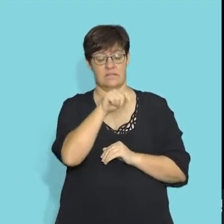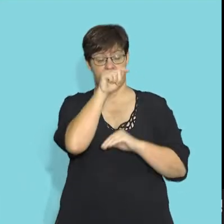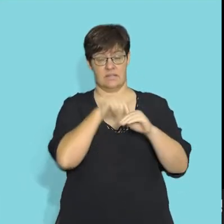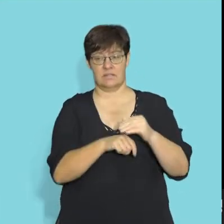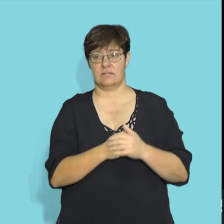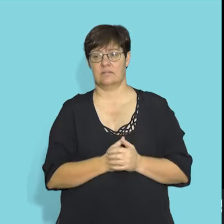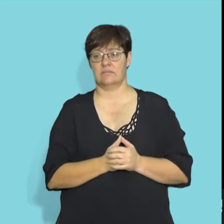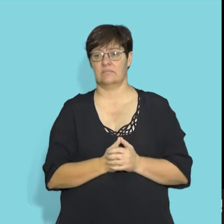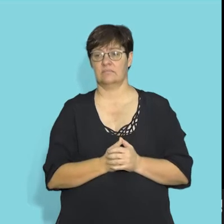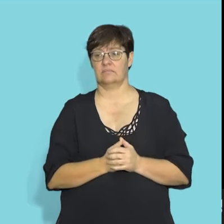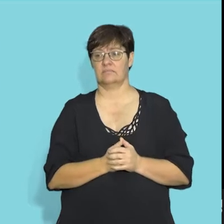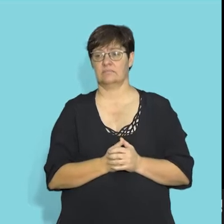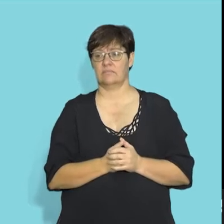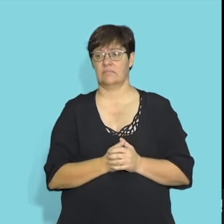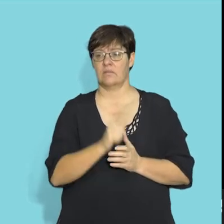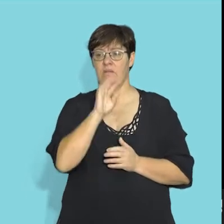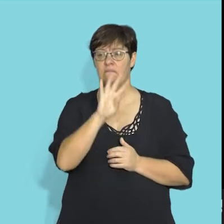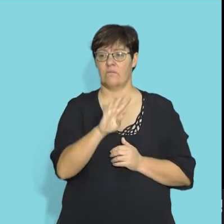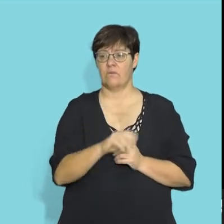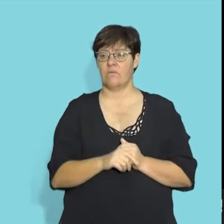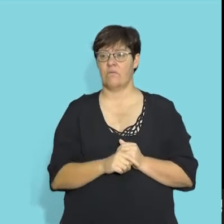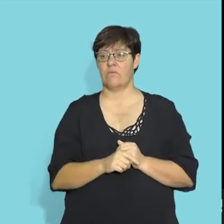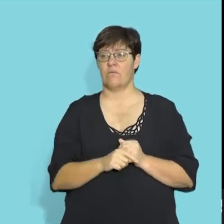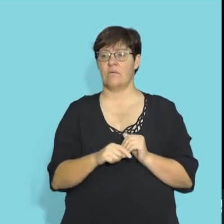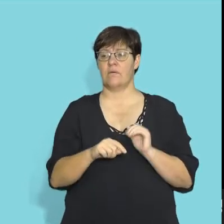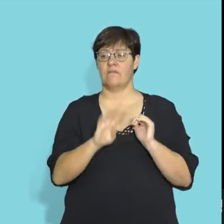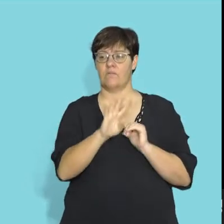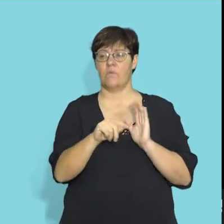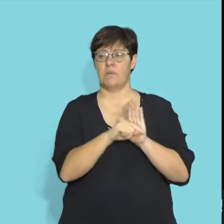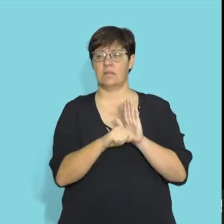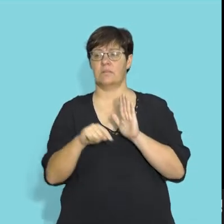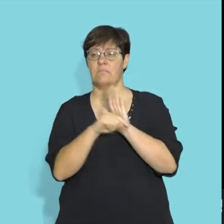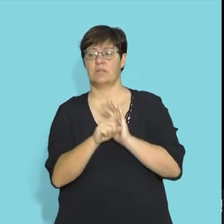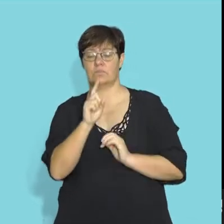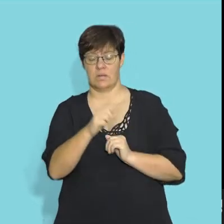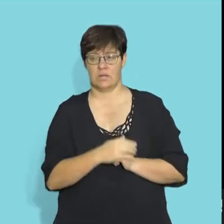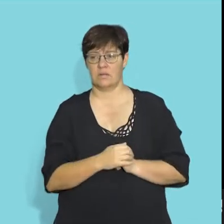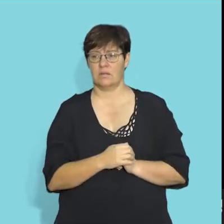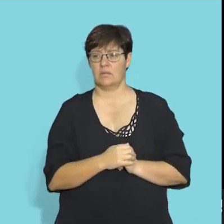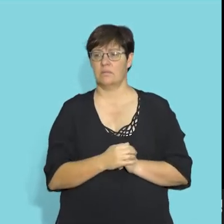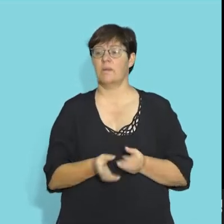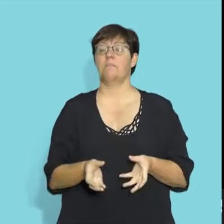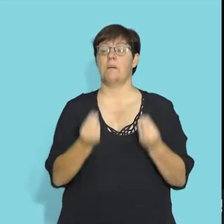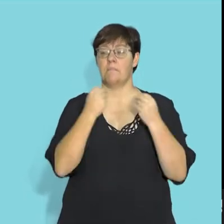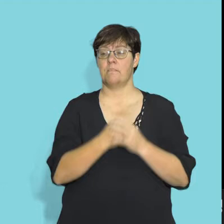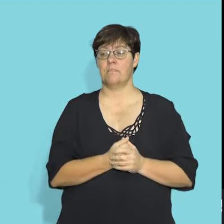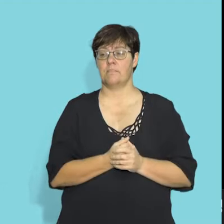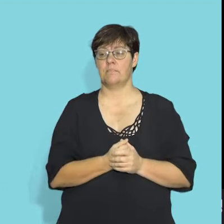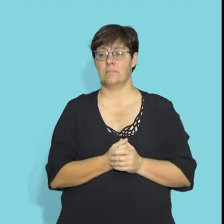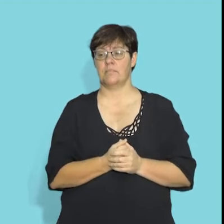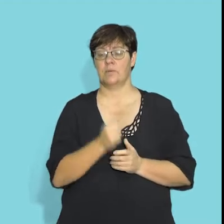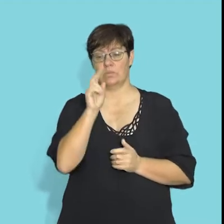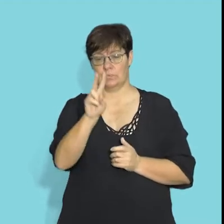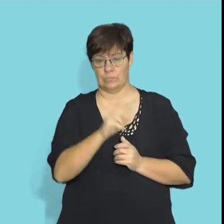3, and at the bottom I'm going to go 4 minus 1, and what we get